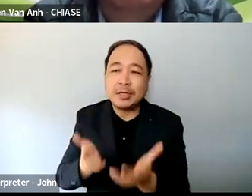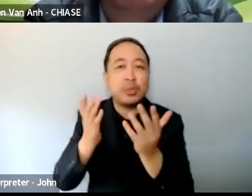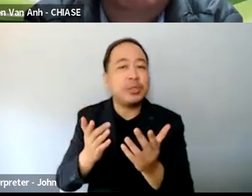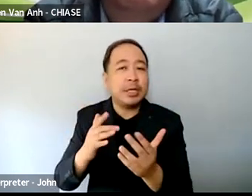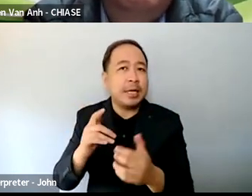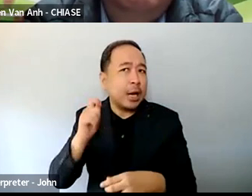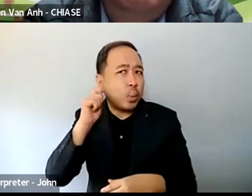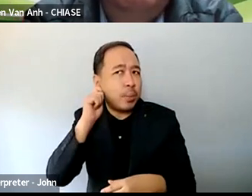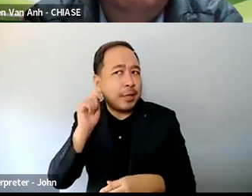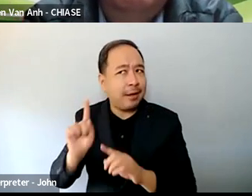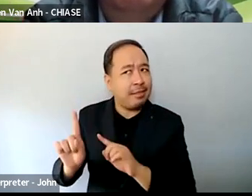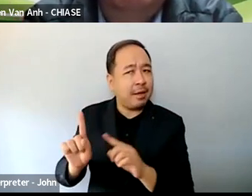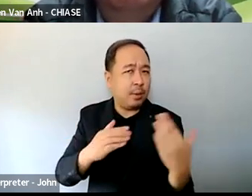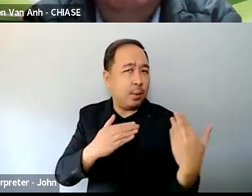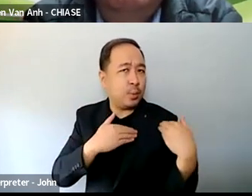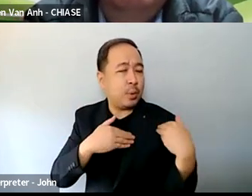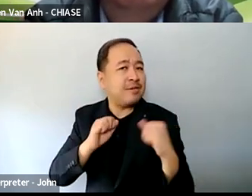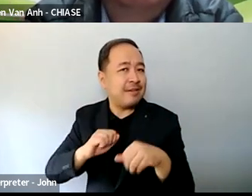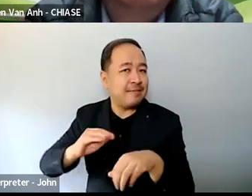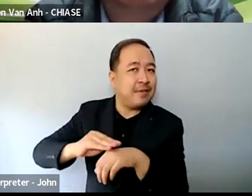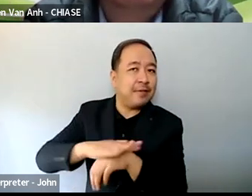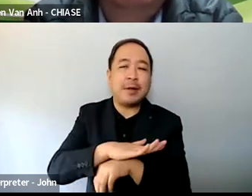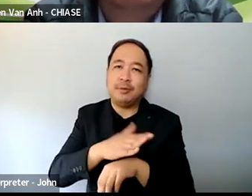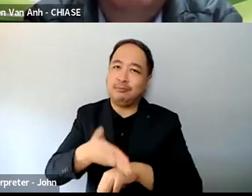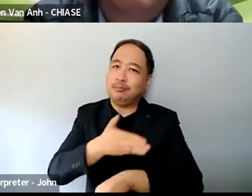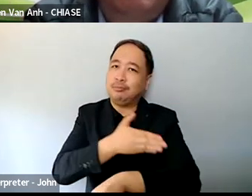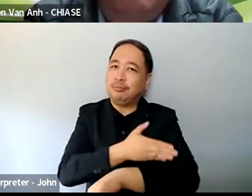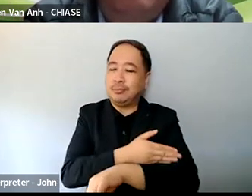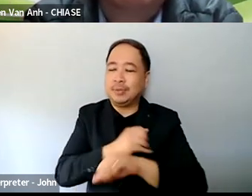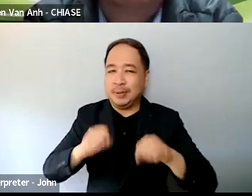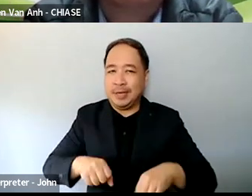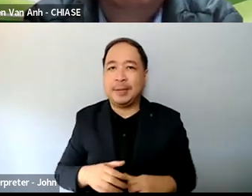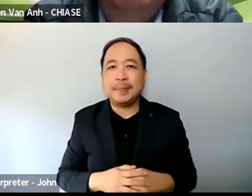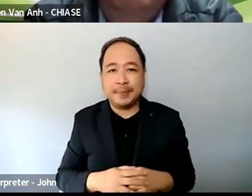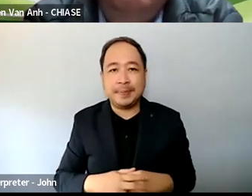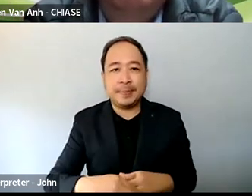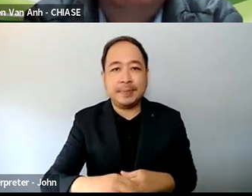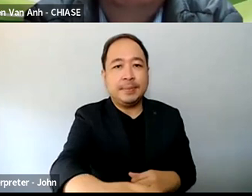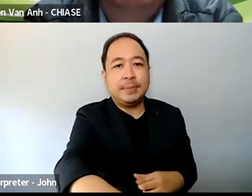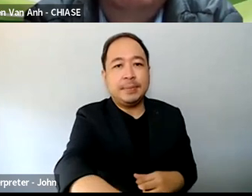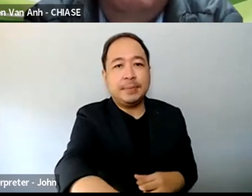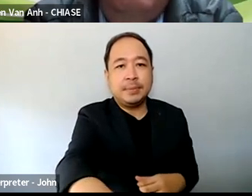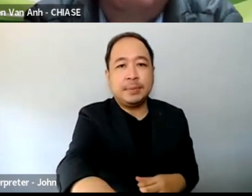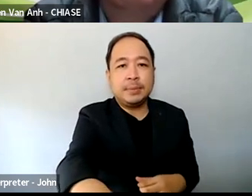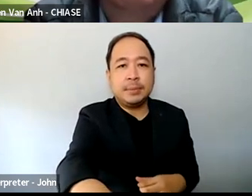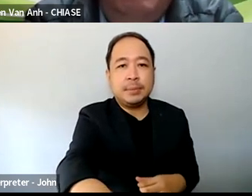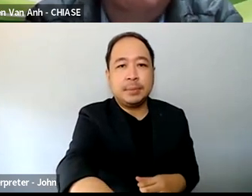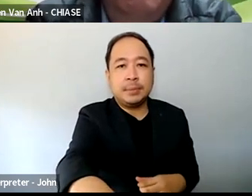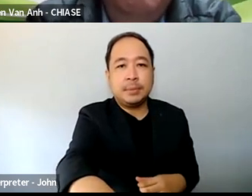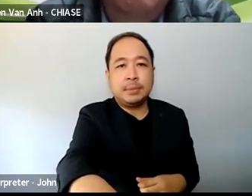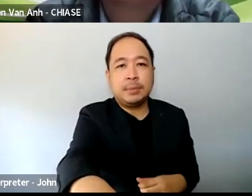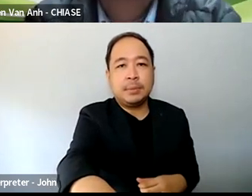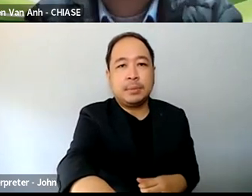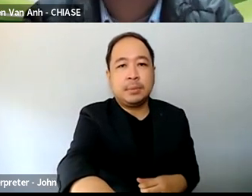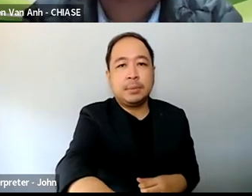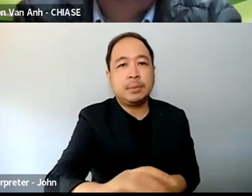transformative role as agents of change. So I think I'll end my intervention on that note. Thank you. Okay. No, thank